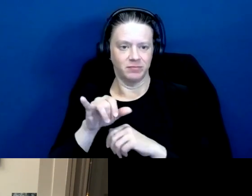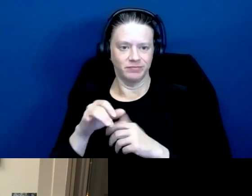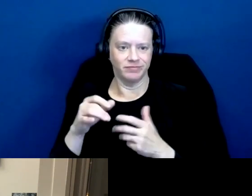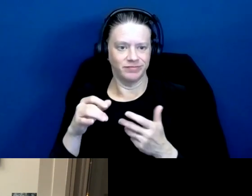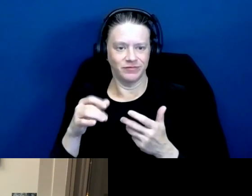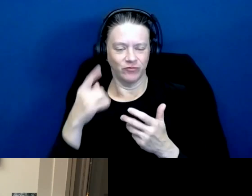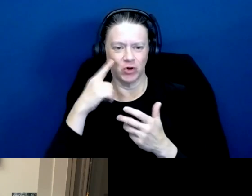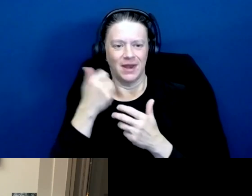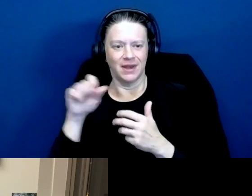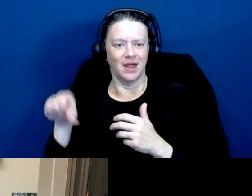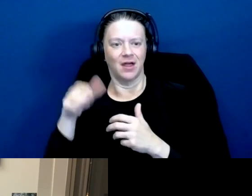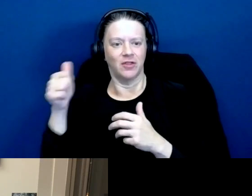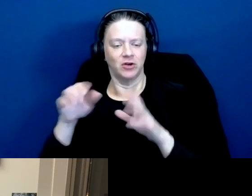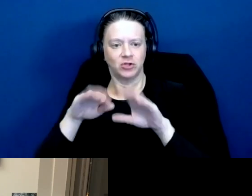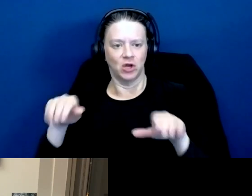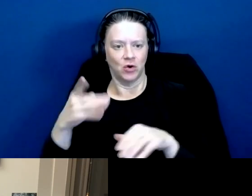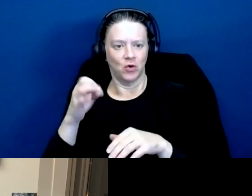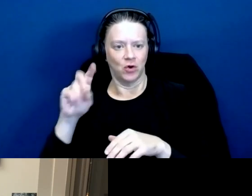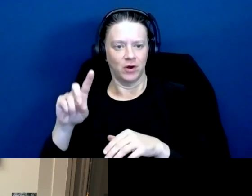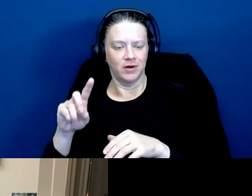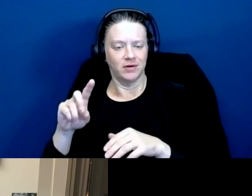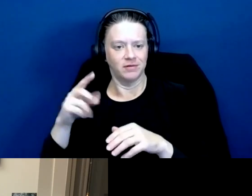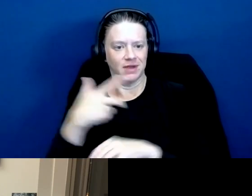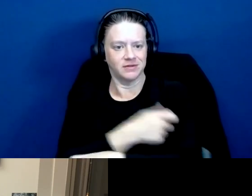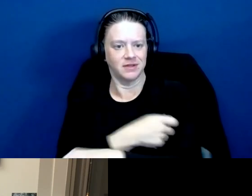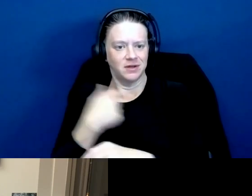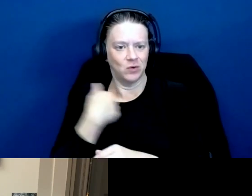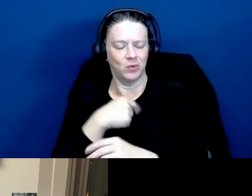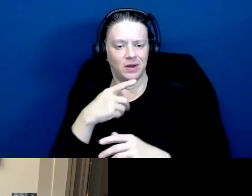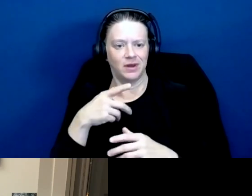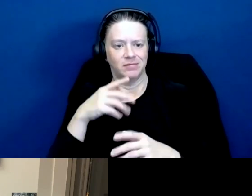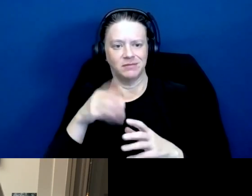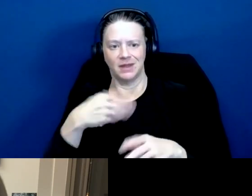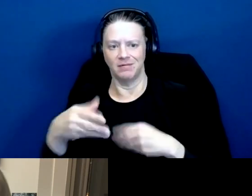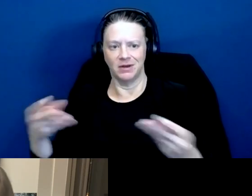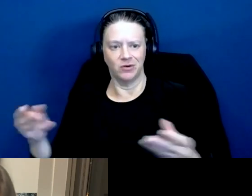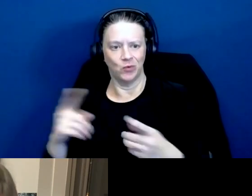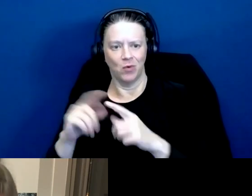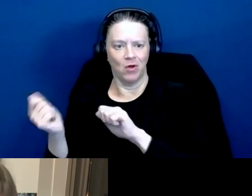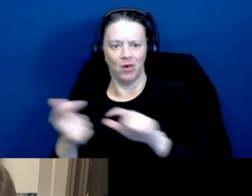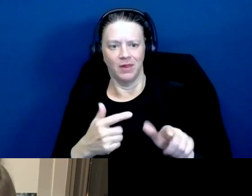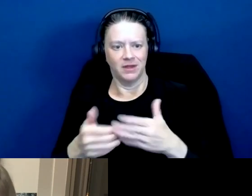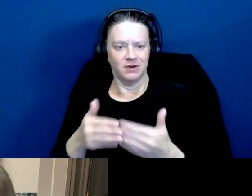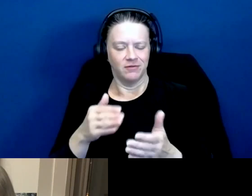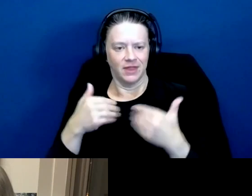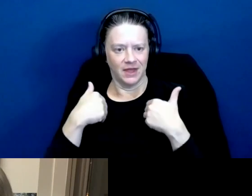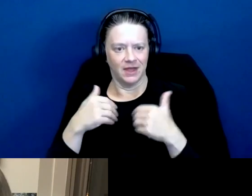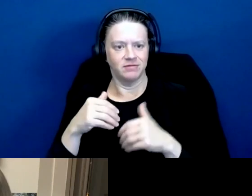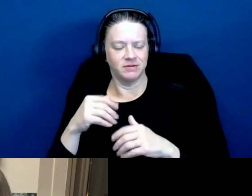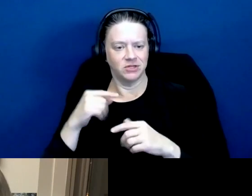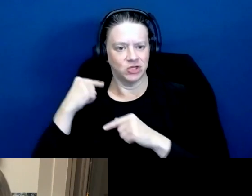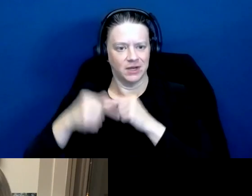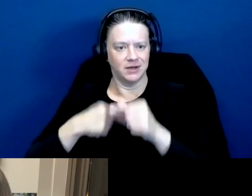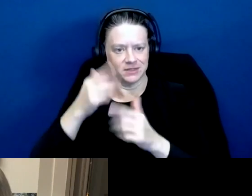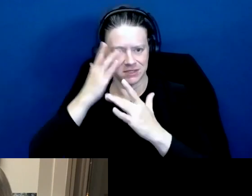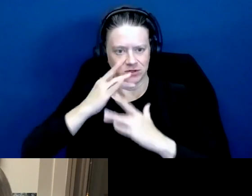other childhood vaccine, yet we give all childhood vaccines to all kids, even if they have genetic syndromes. So I think that it's worth